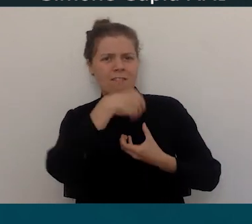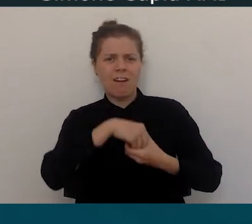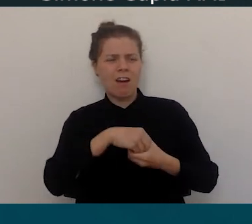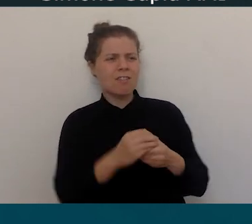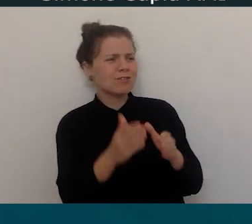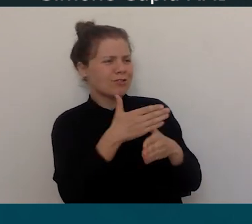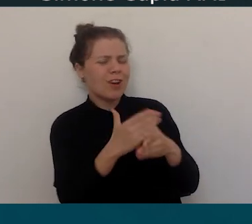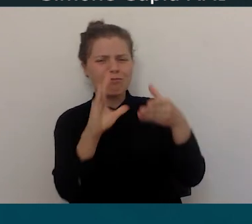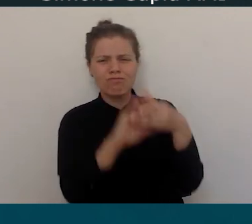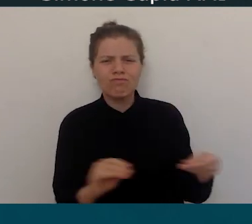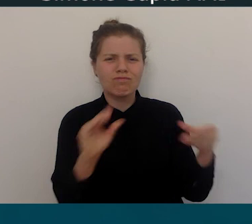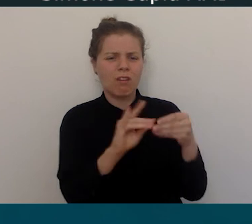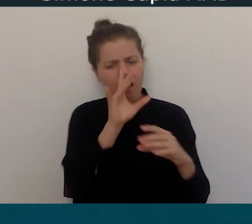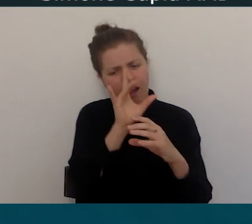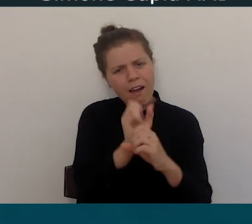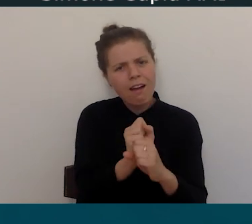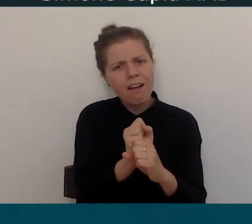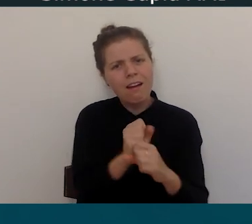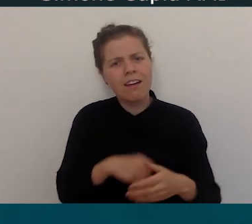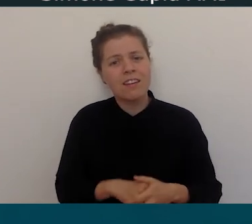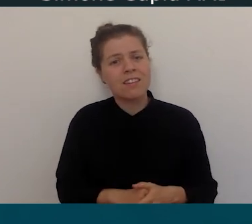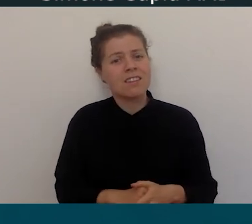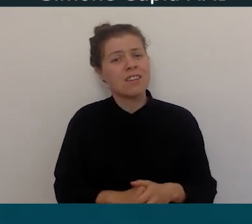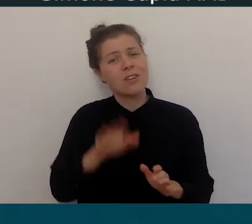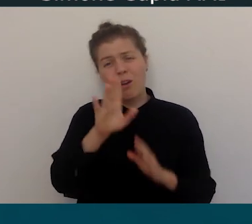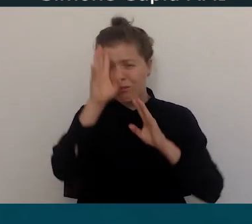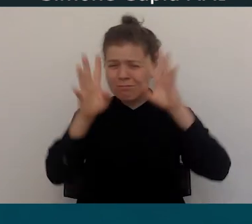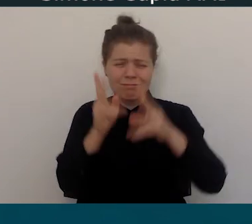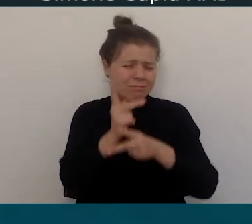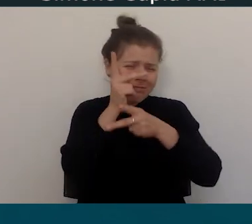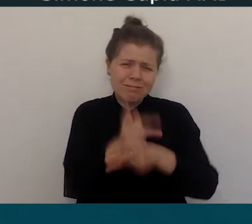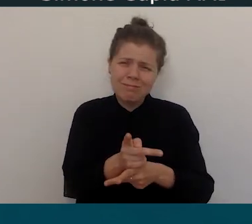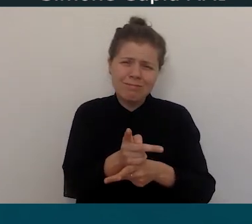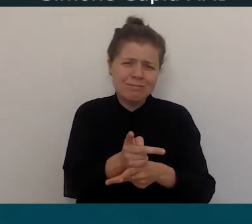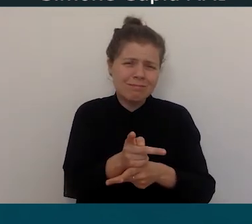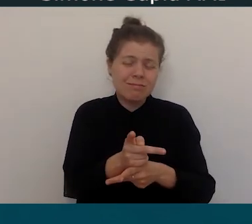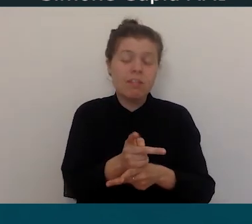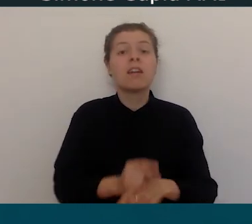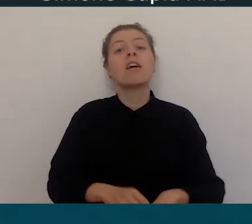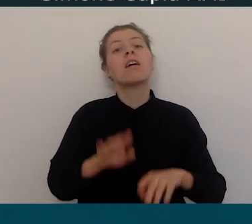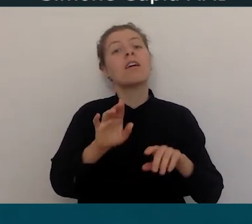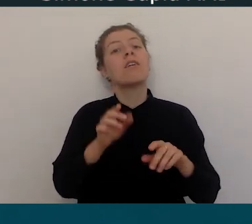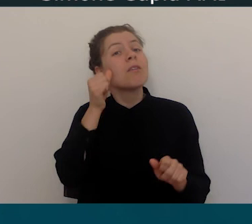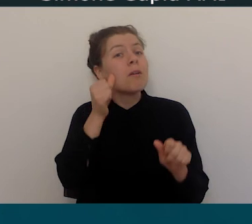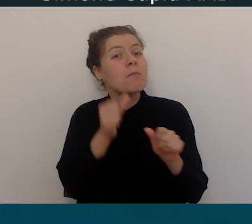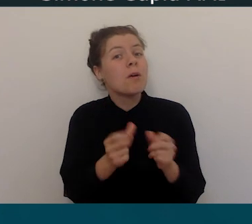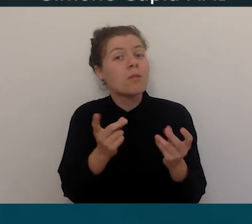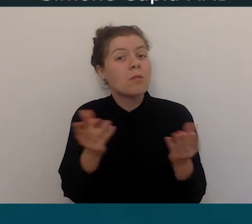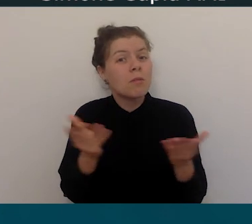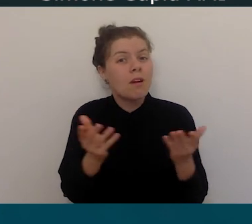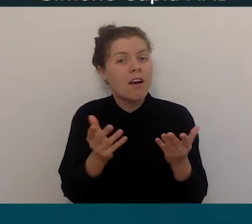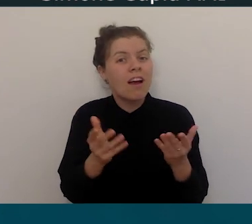compelling stories. Please do not sacrifice the creativity of your storytelling. Just always remember to cover these few